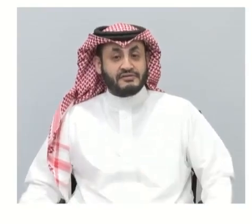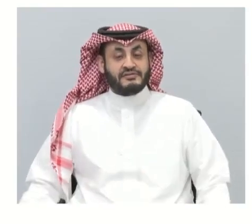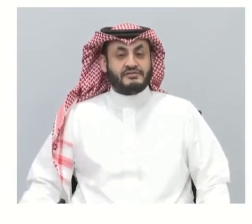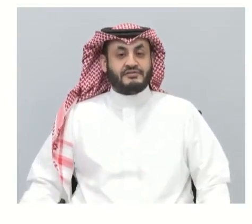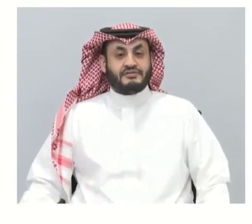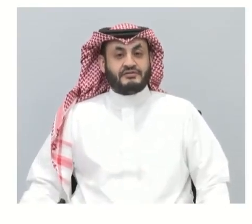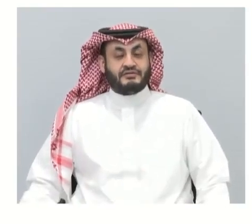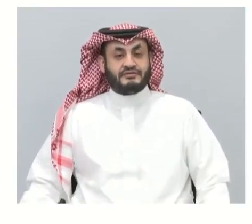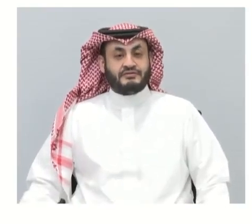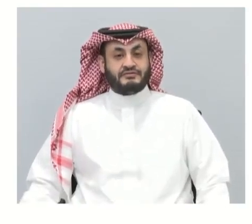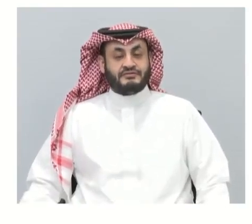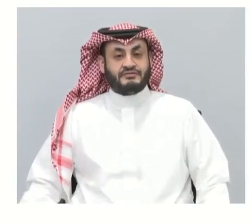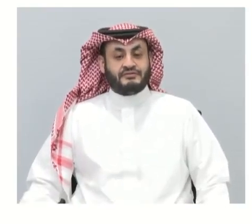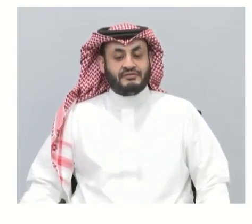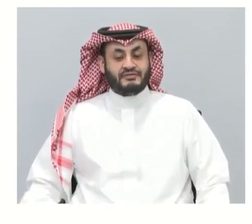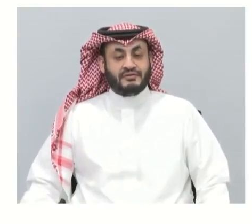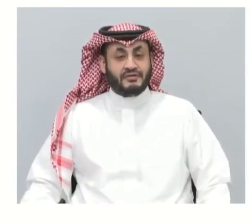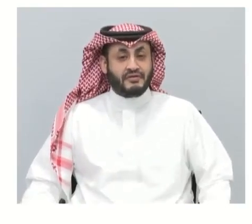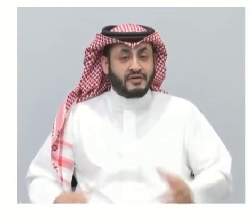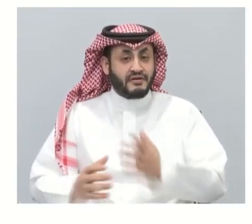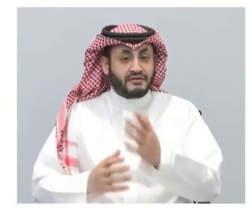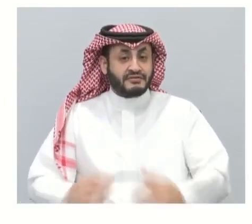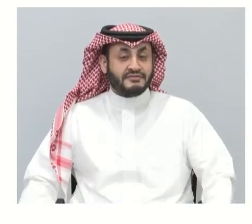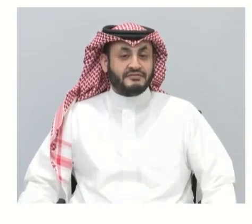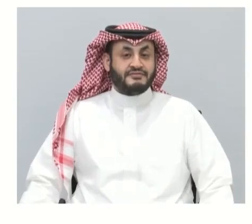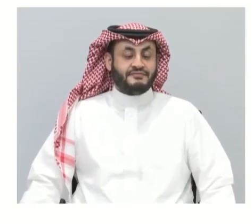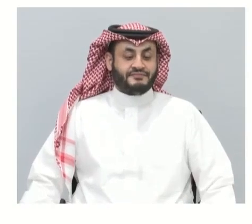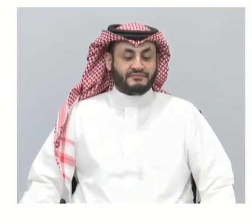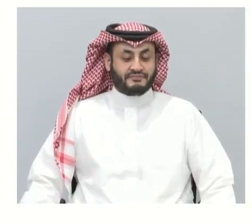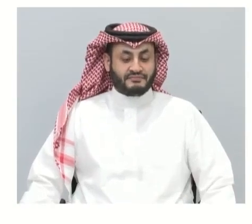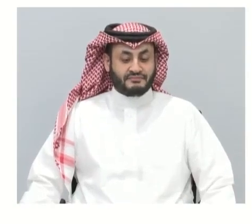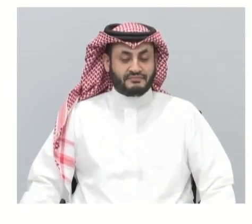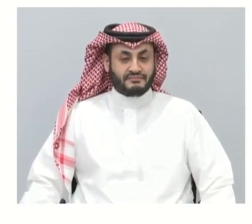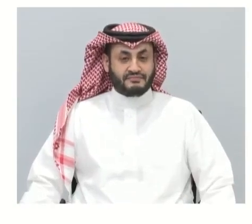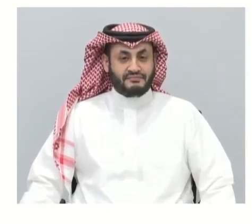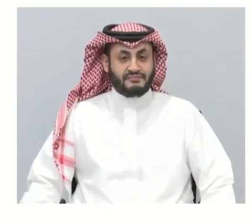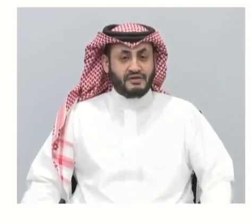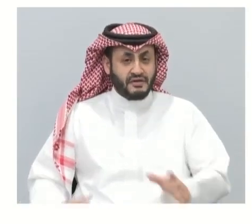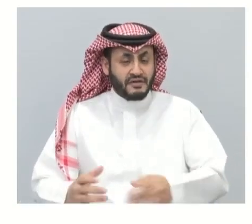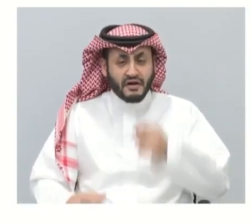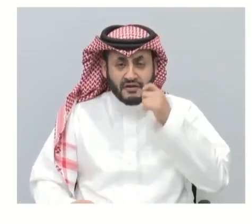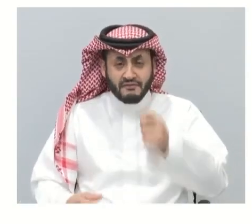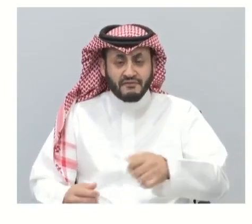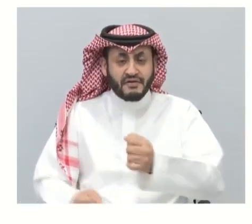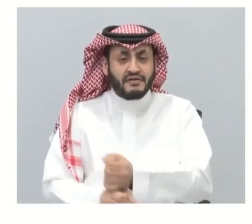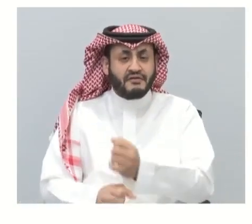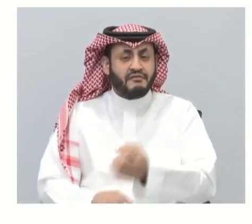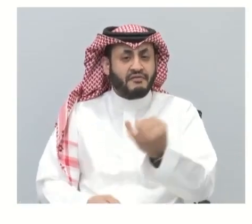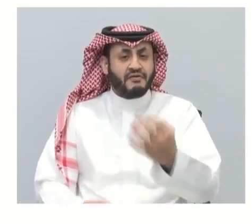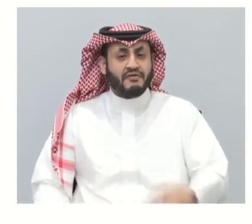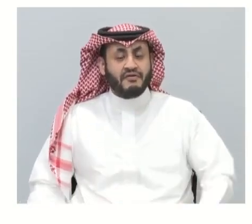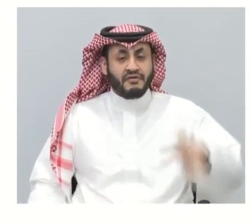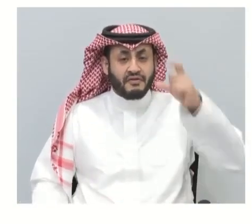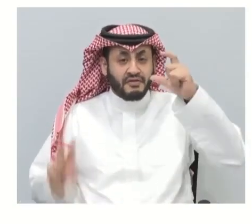media since 2007. And I have been looking for a job for 3 months.